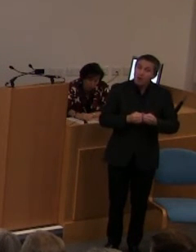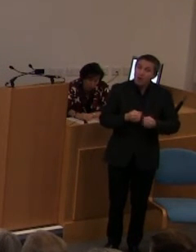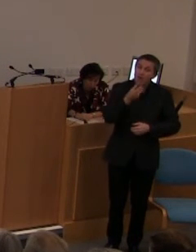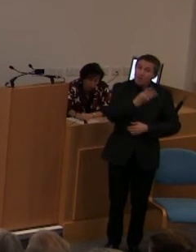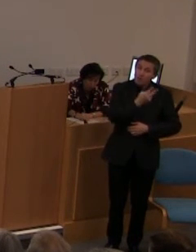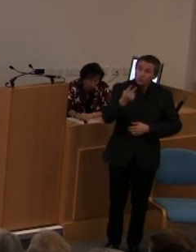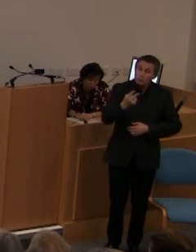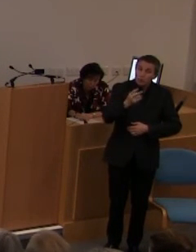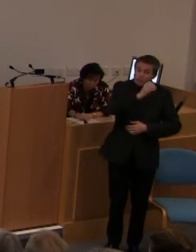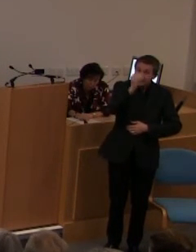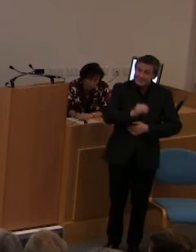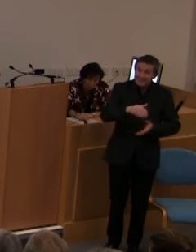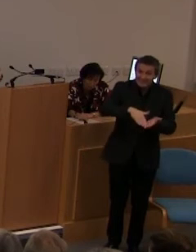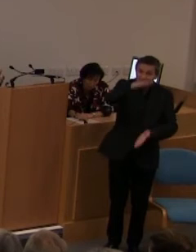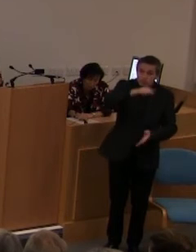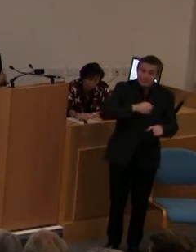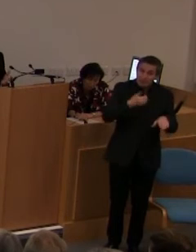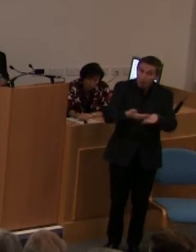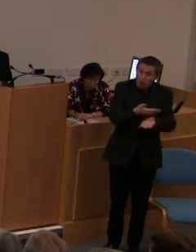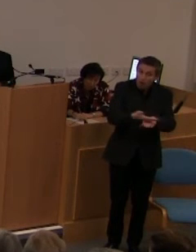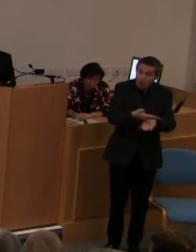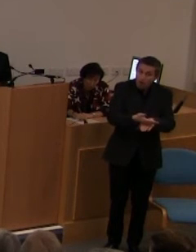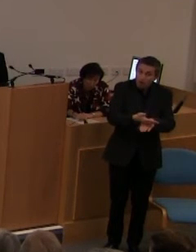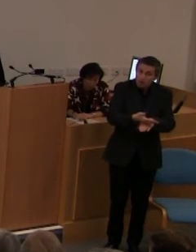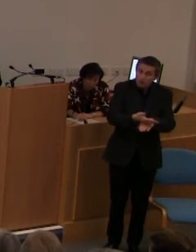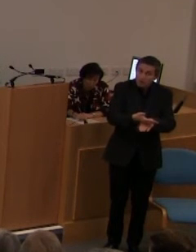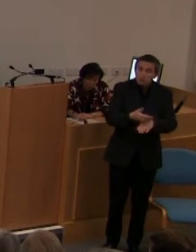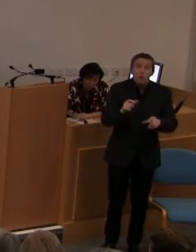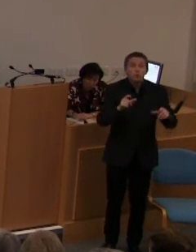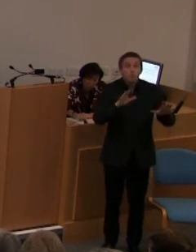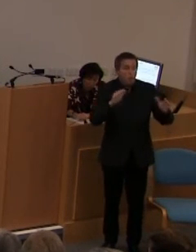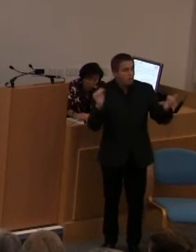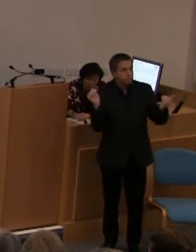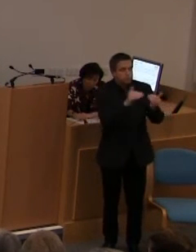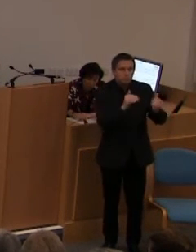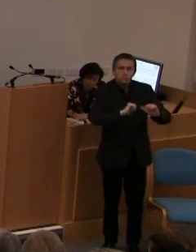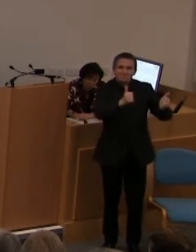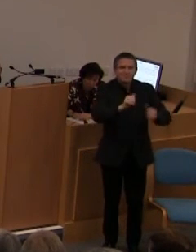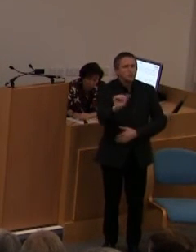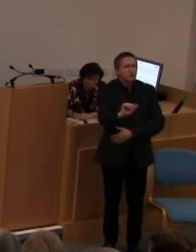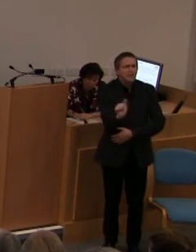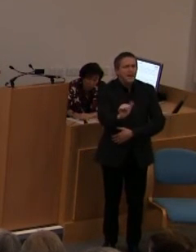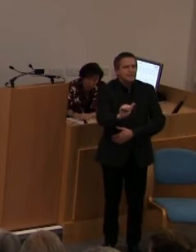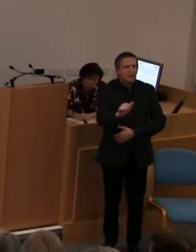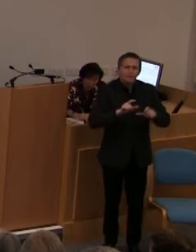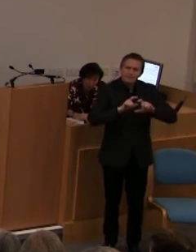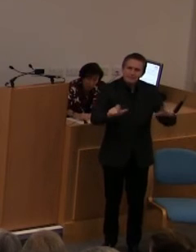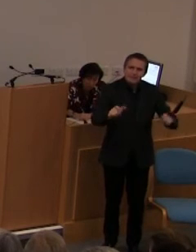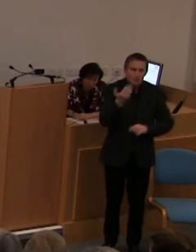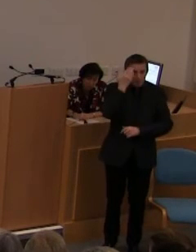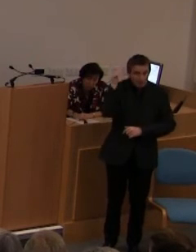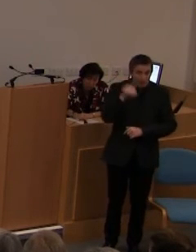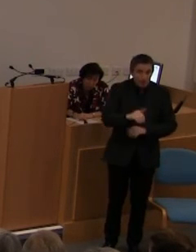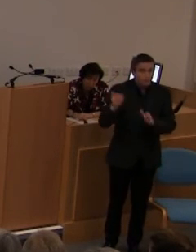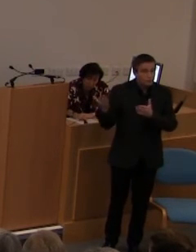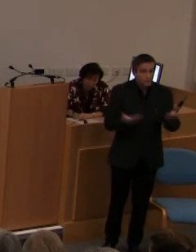in activity. So while we're still, our performance is still not very good, I'm confident with all the investment we've made